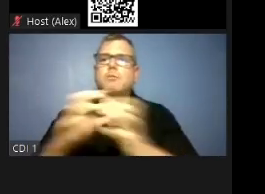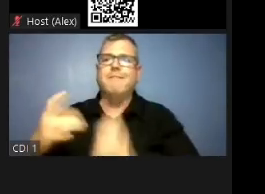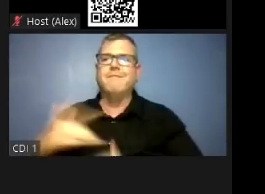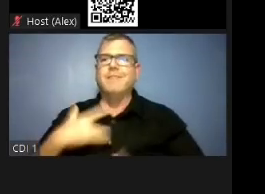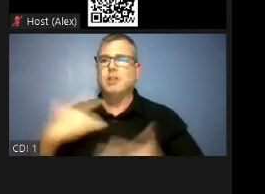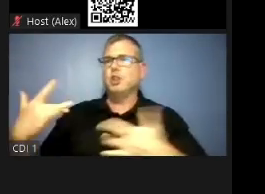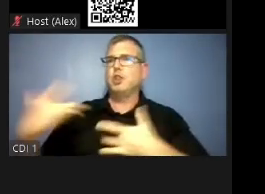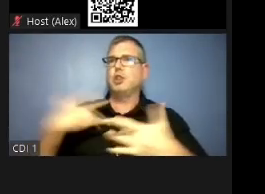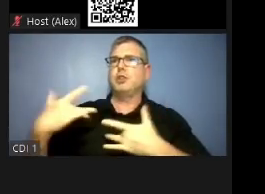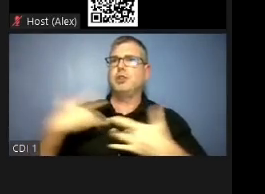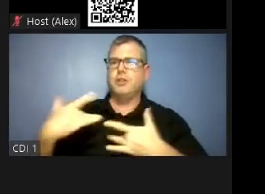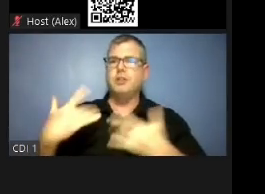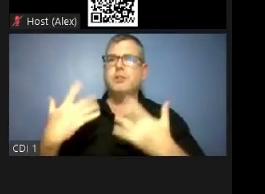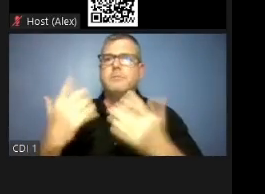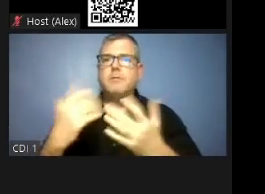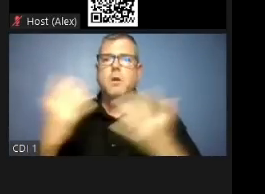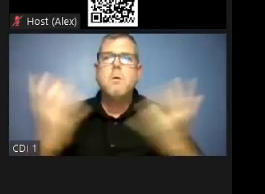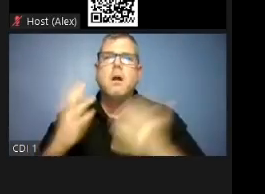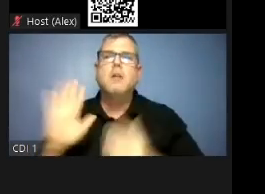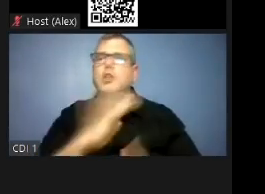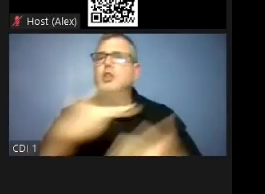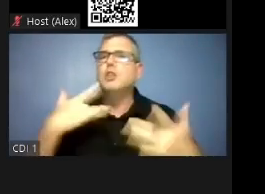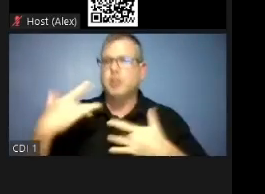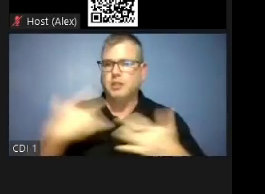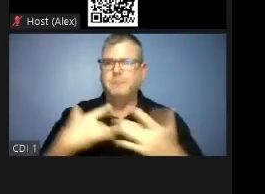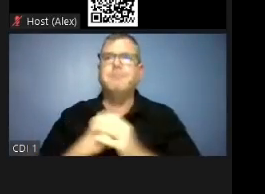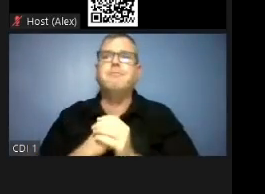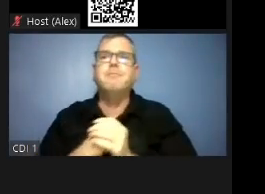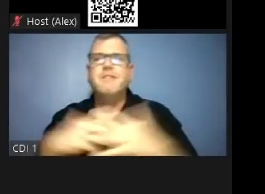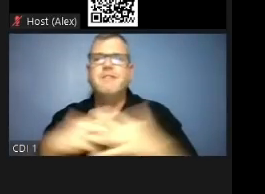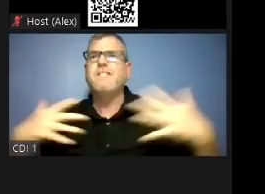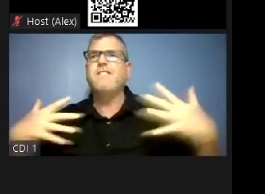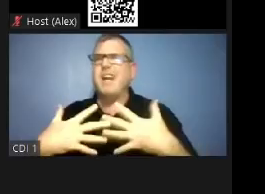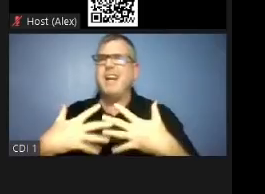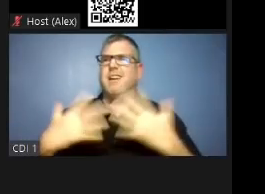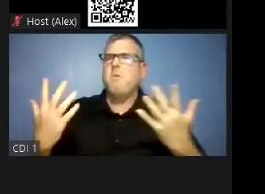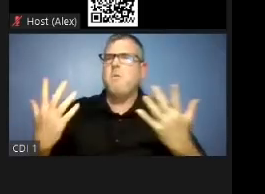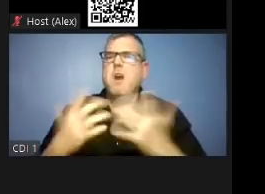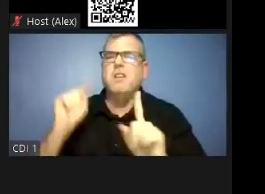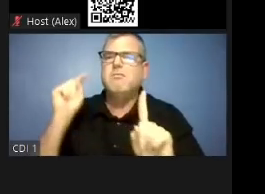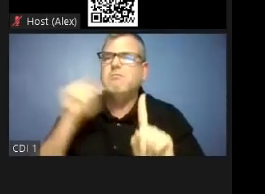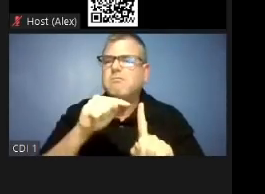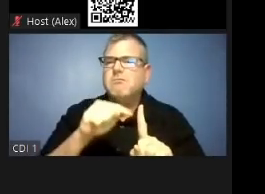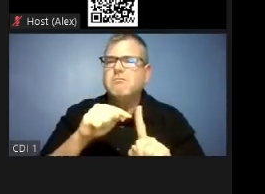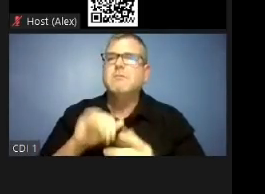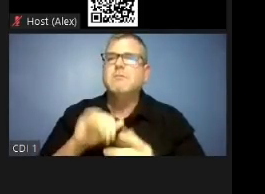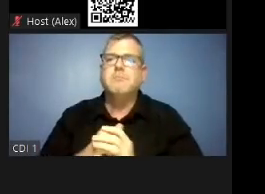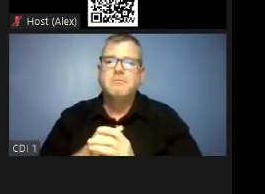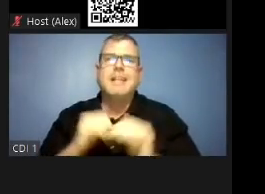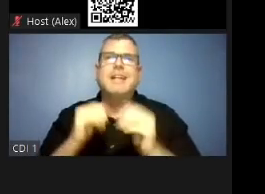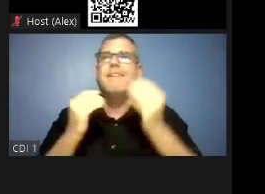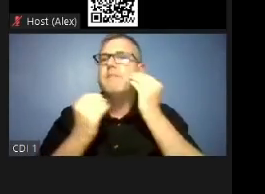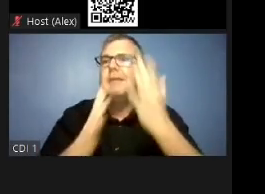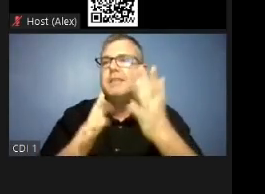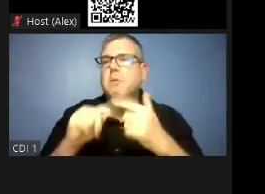can provide a wealth of information to help them make an informed decision about whether or not to be vaccinated for COVID-19. So with